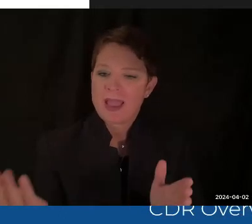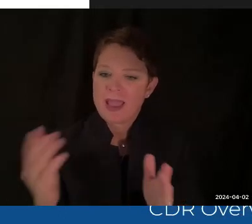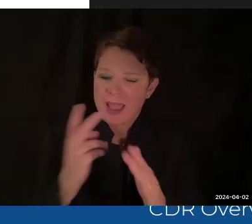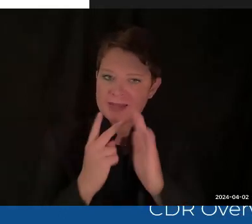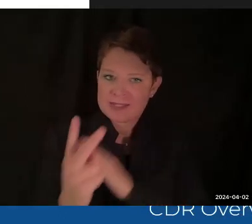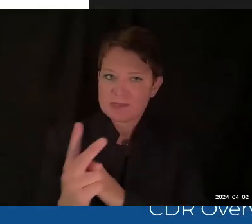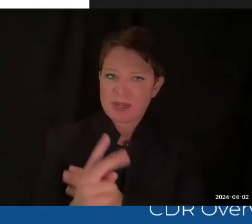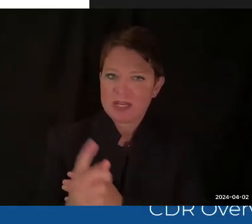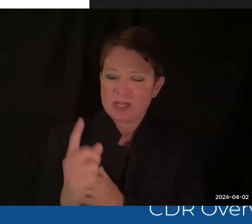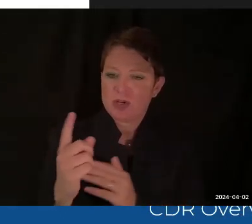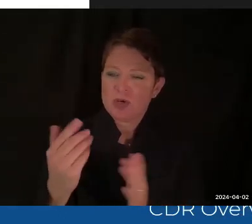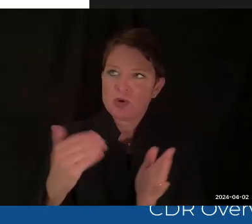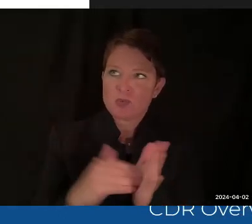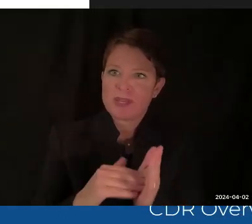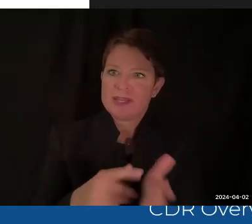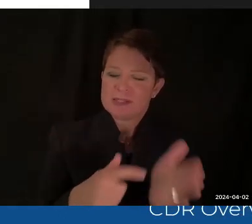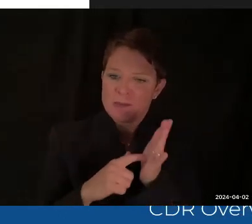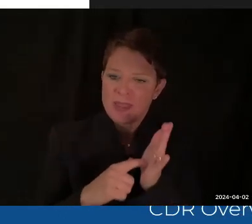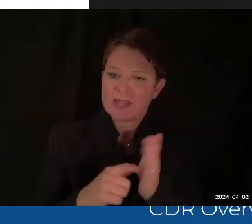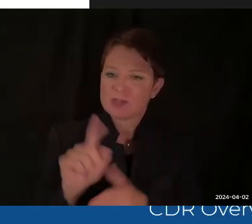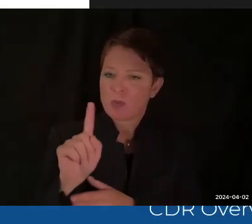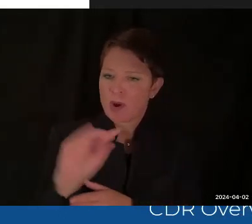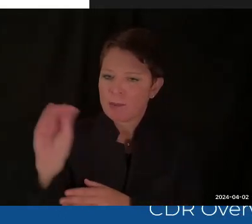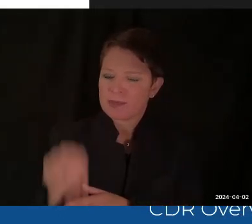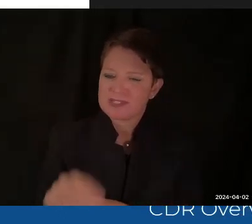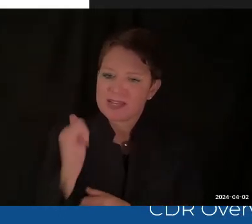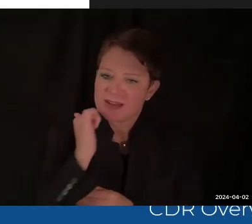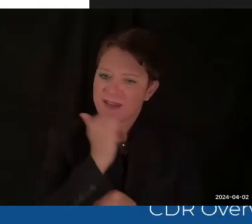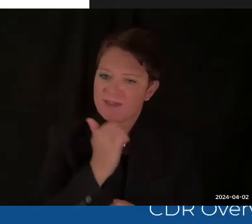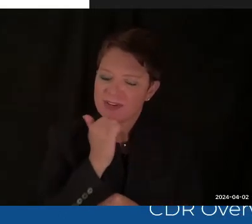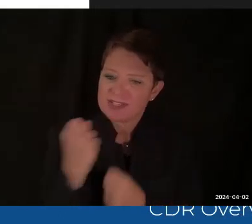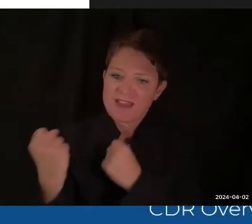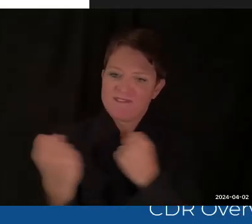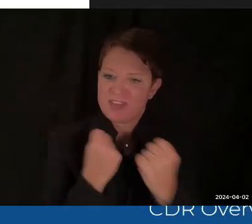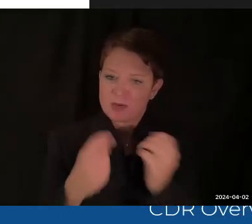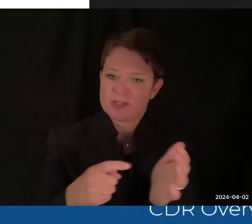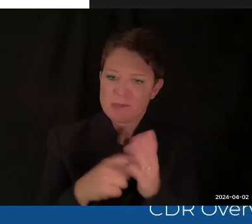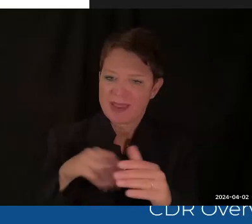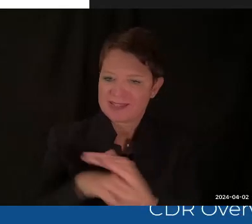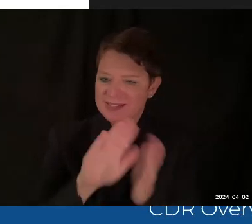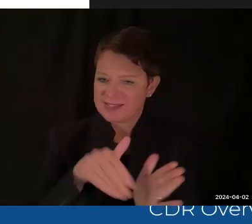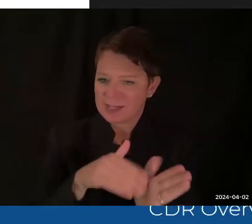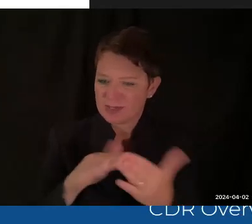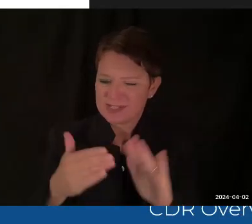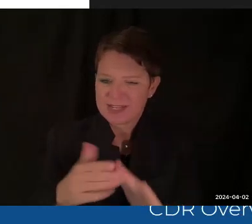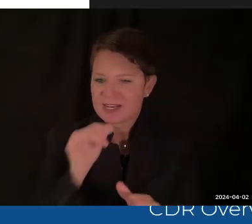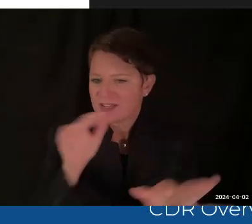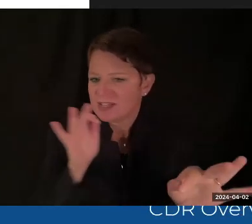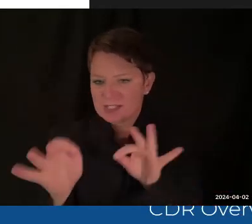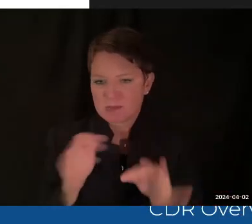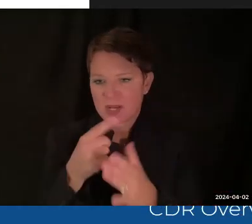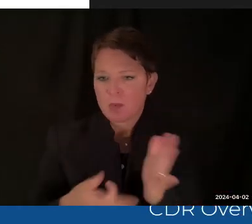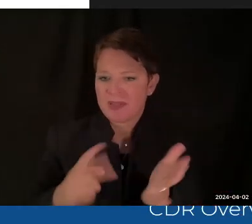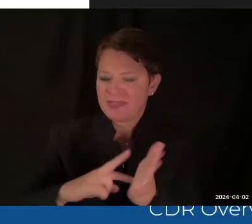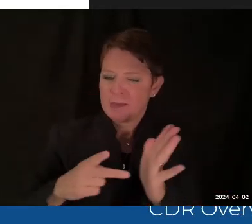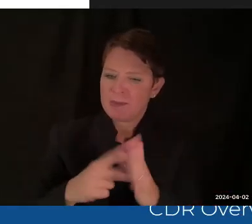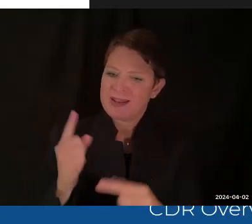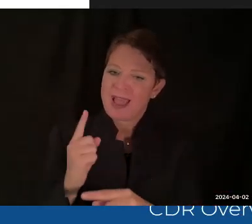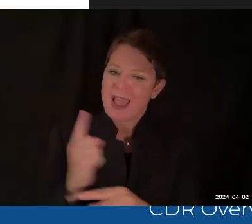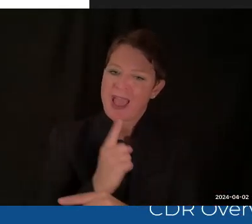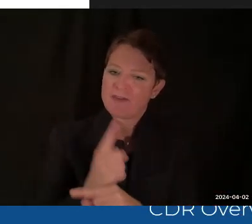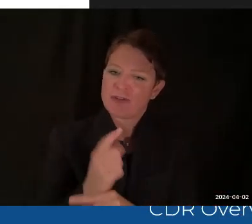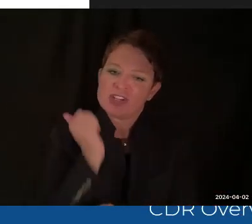only 1% of the average daily vehicles in Center City. This doesn't really give much detail about what they mean by average